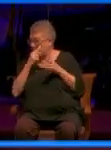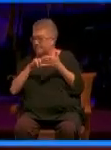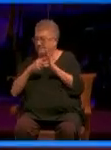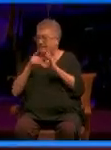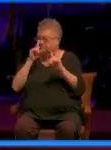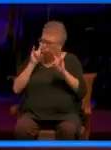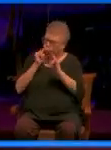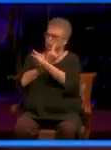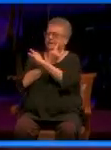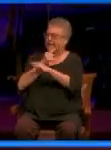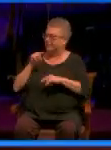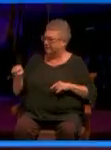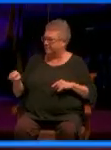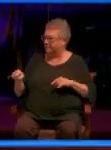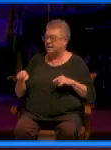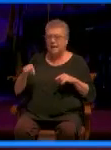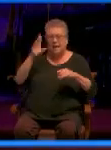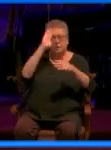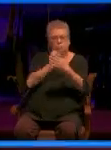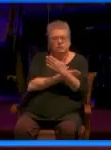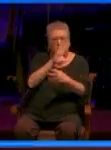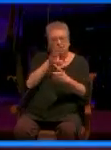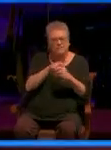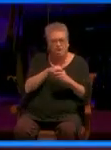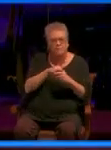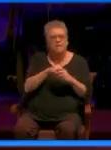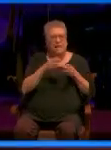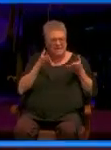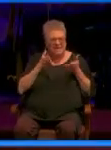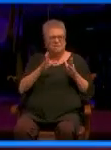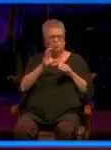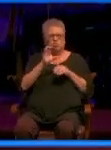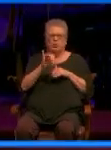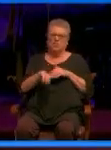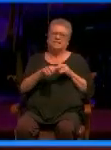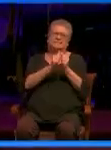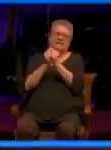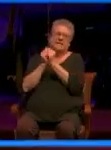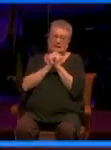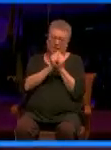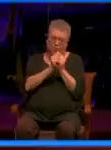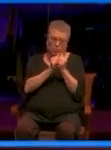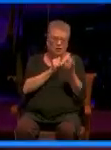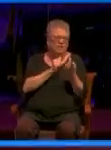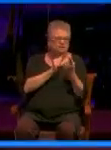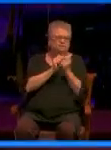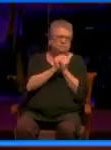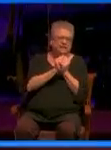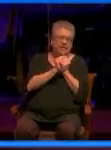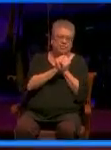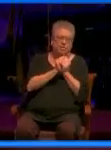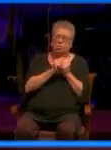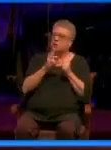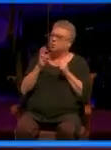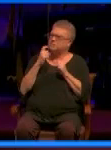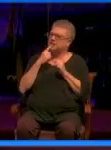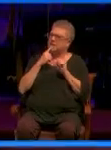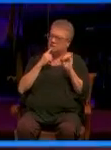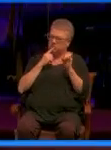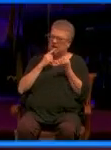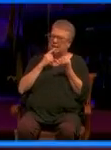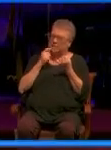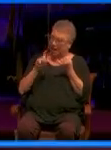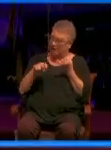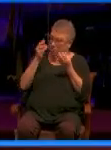brings her son in on it. Let's do this together. Now, you might say, well, Jacob has to obey